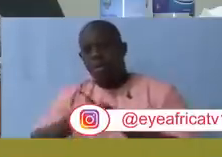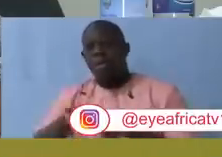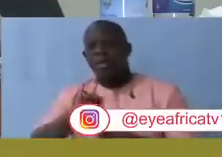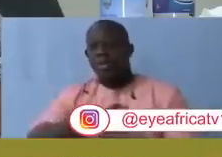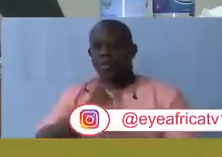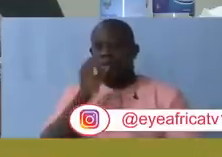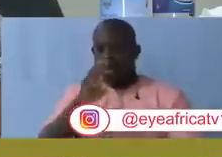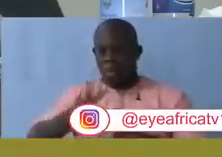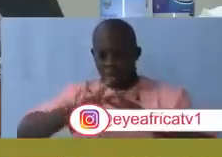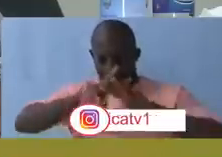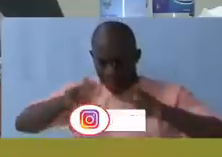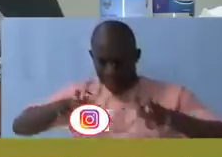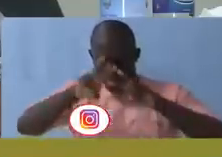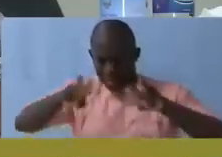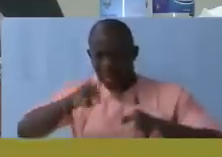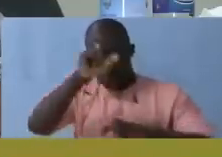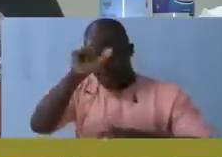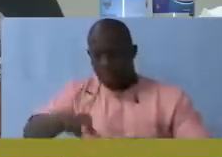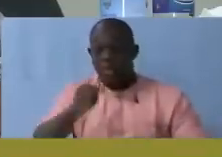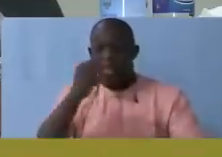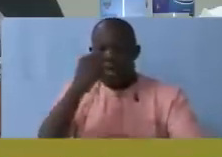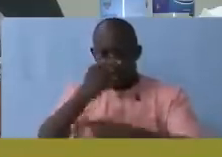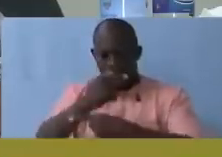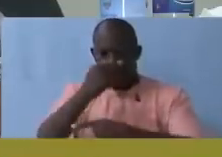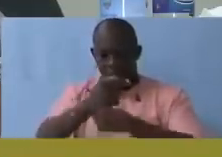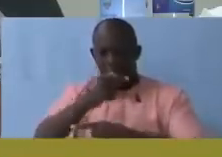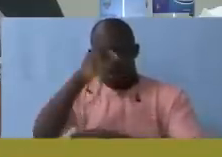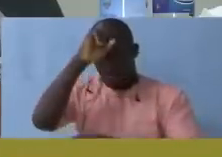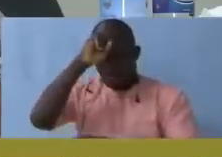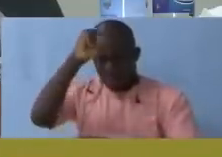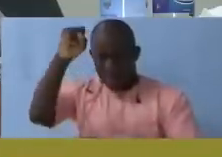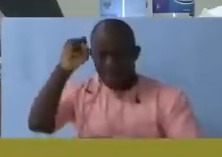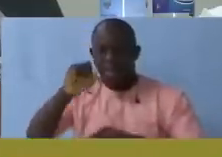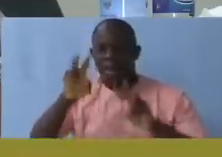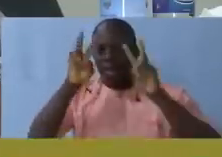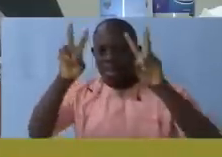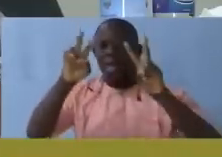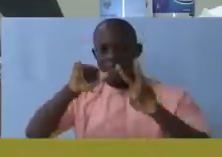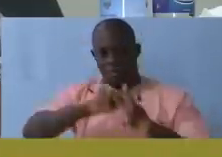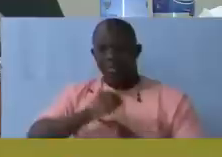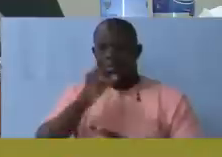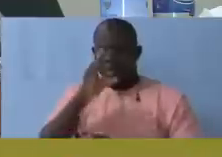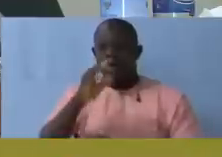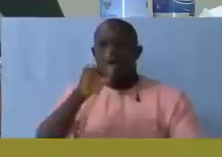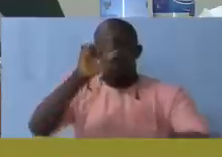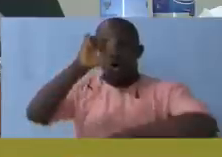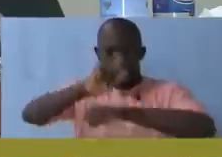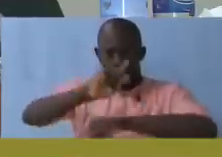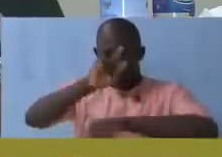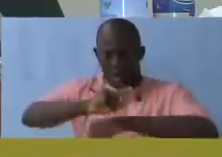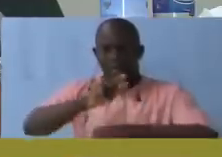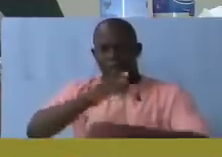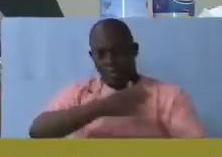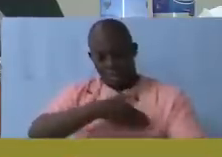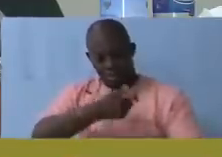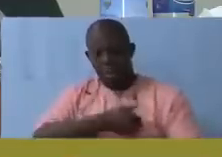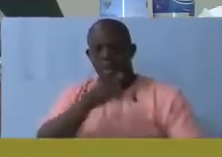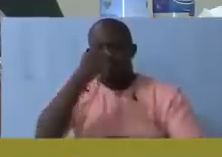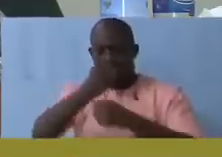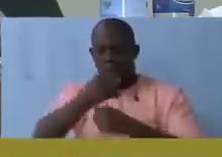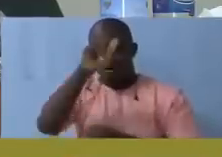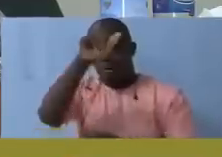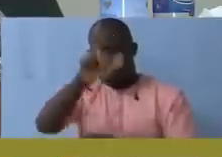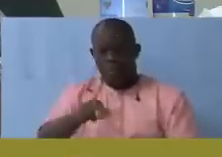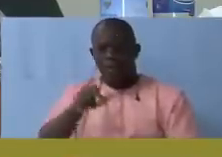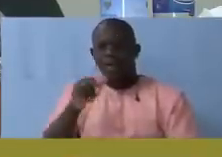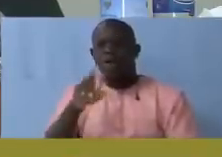researcher, it says Gambian President Yahya Jammeh's assertion that a herbal treatment had cured patients of